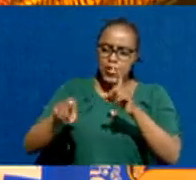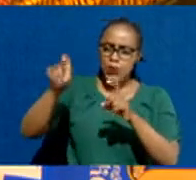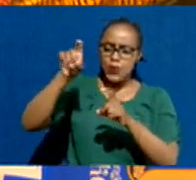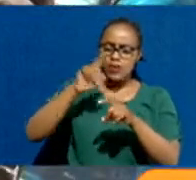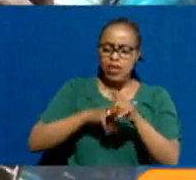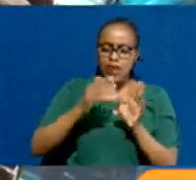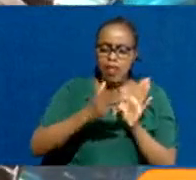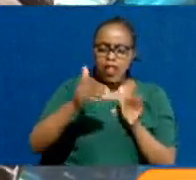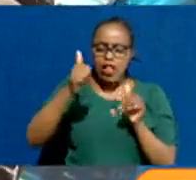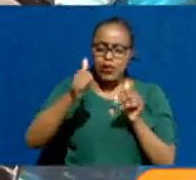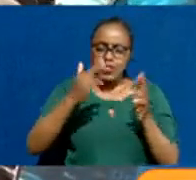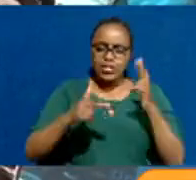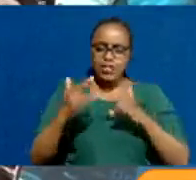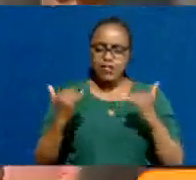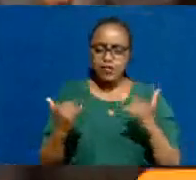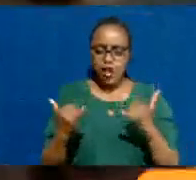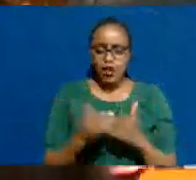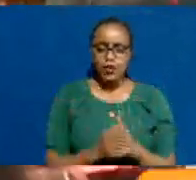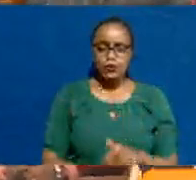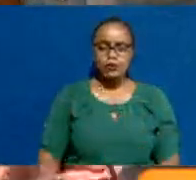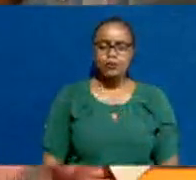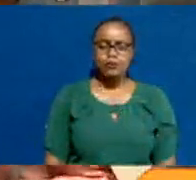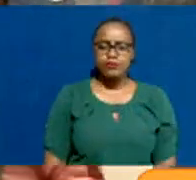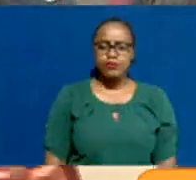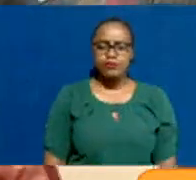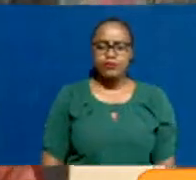increase during the period under review. Faisal Ahmed, Citizen TV, Nairobi.